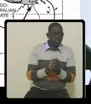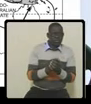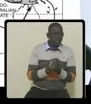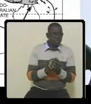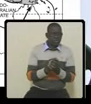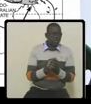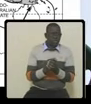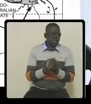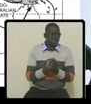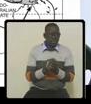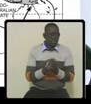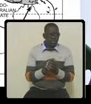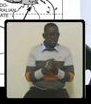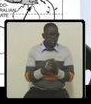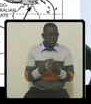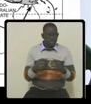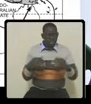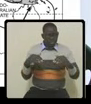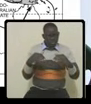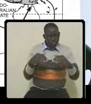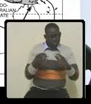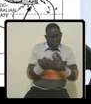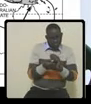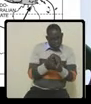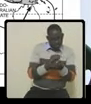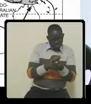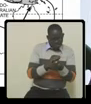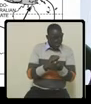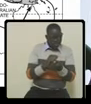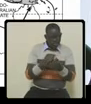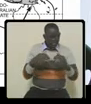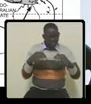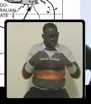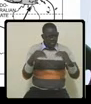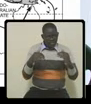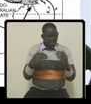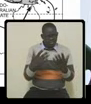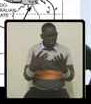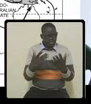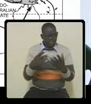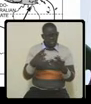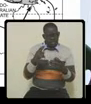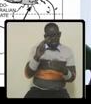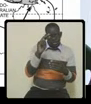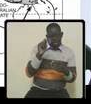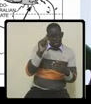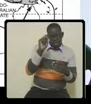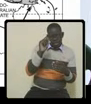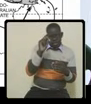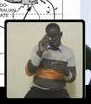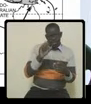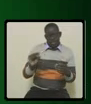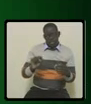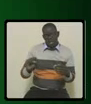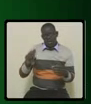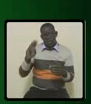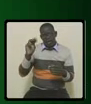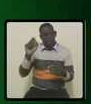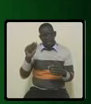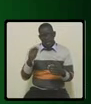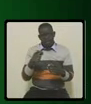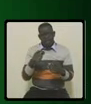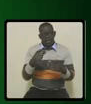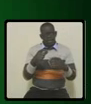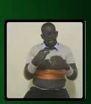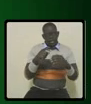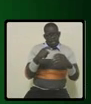there. They are formed where the Nazca plate collides with the South American plate. Yes, a fold